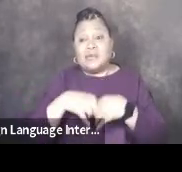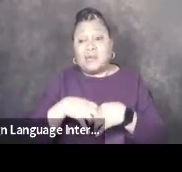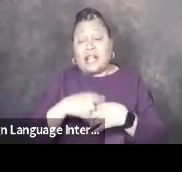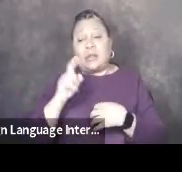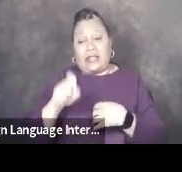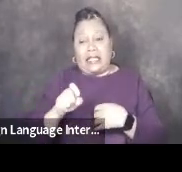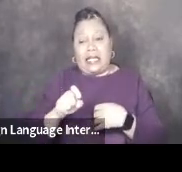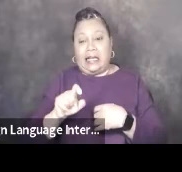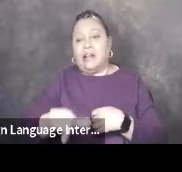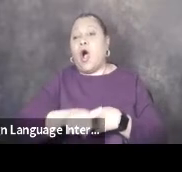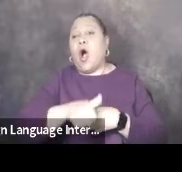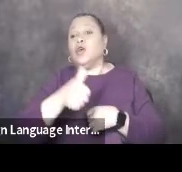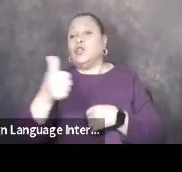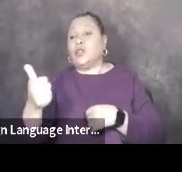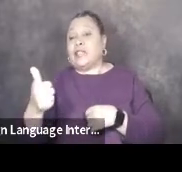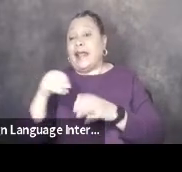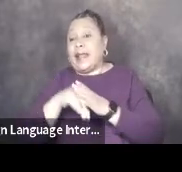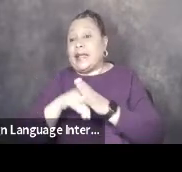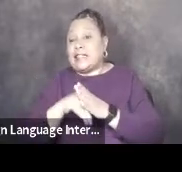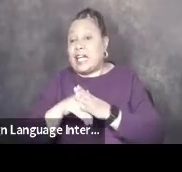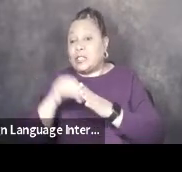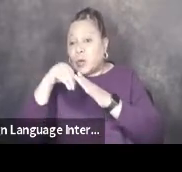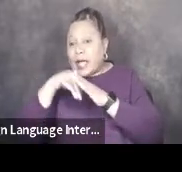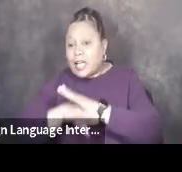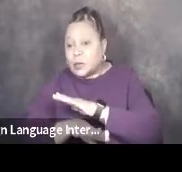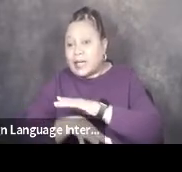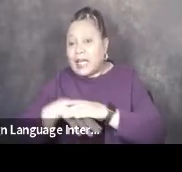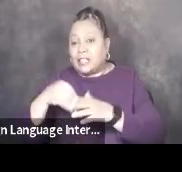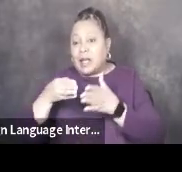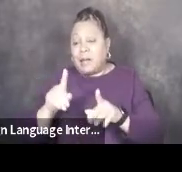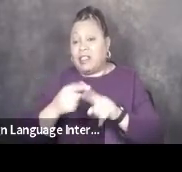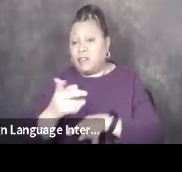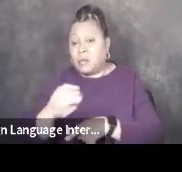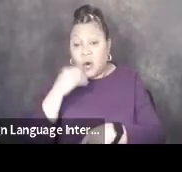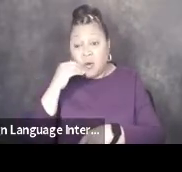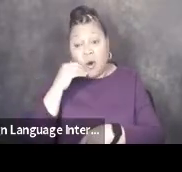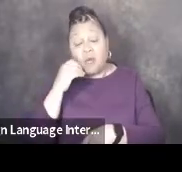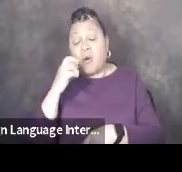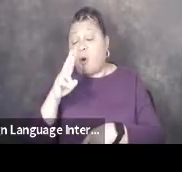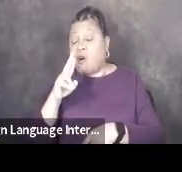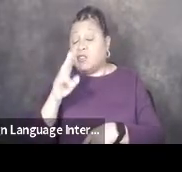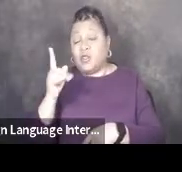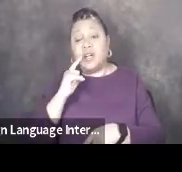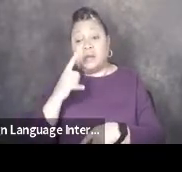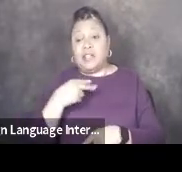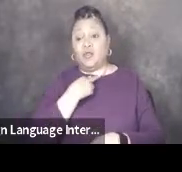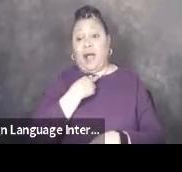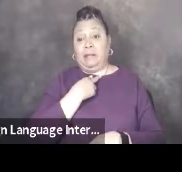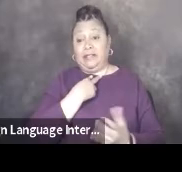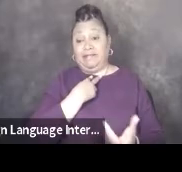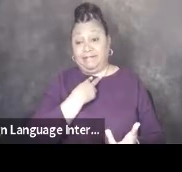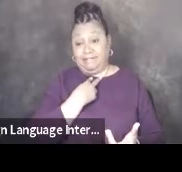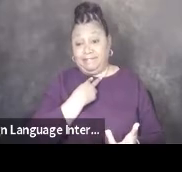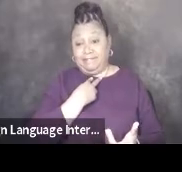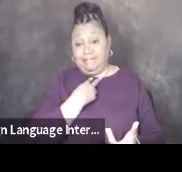need an alternate accessible entry and exit method from your home. Otherwise, you're going to be trapped.